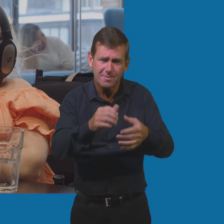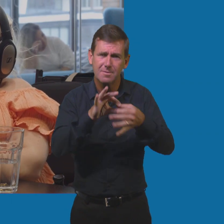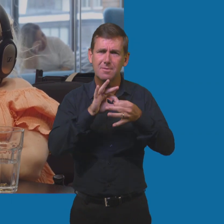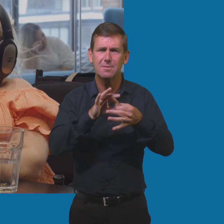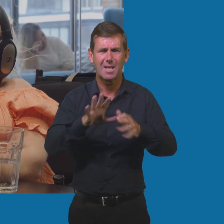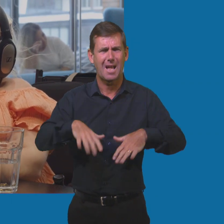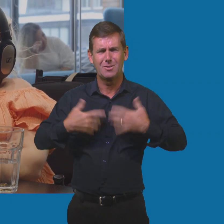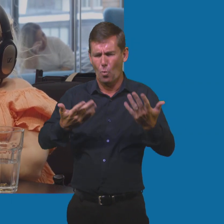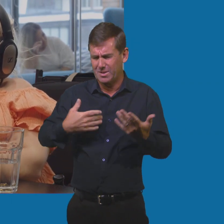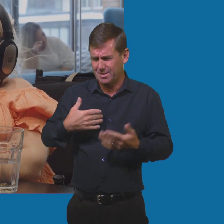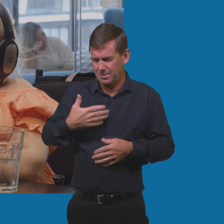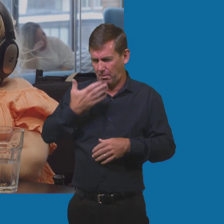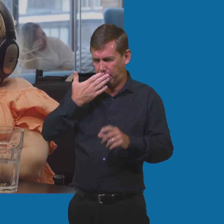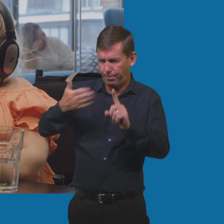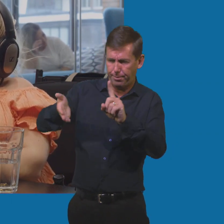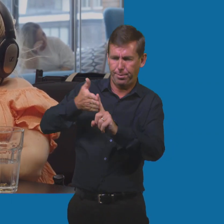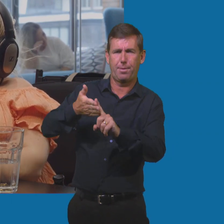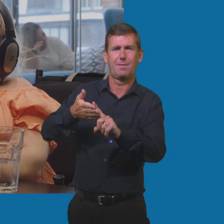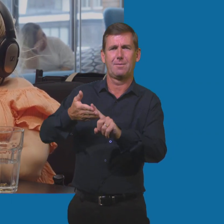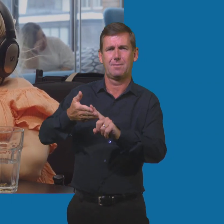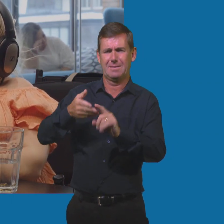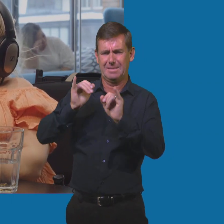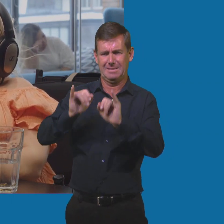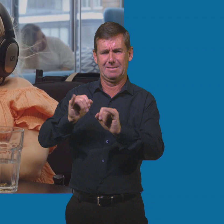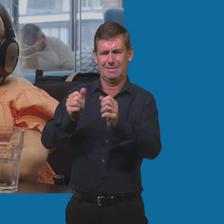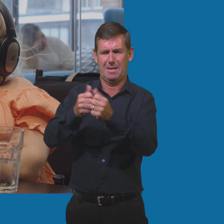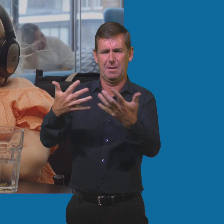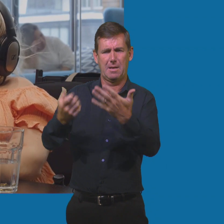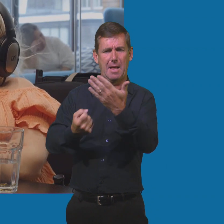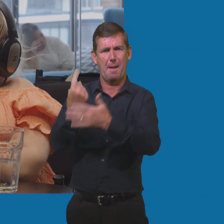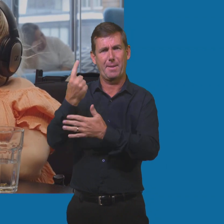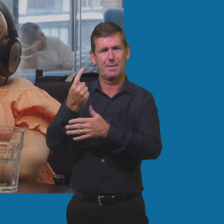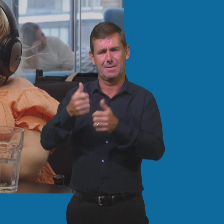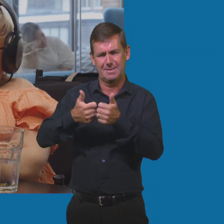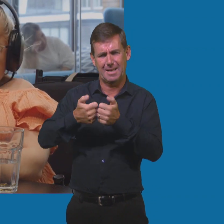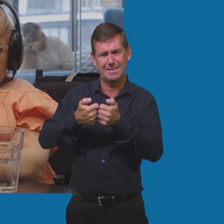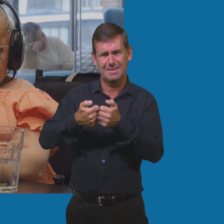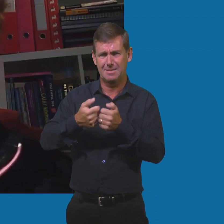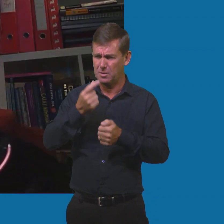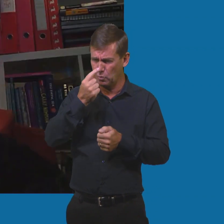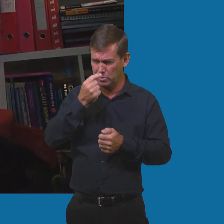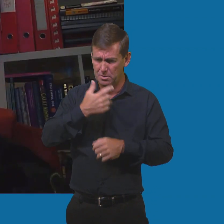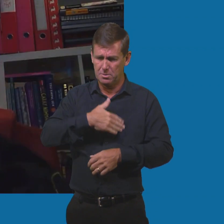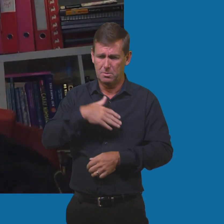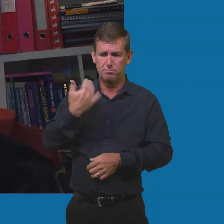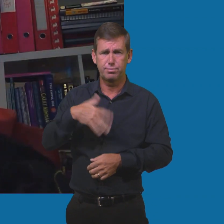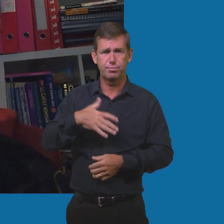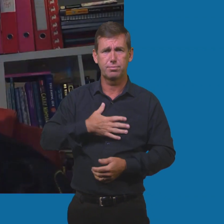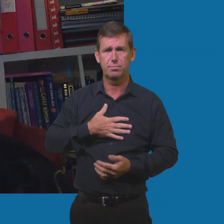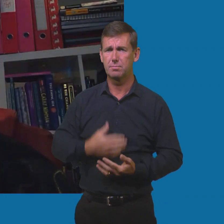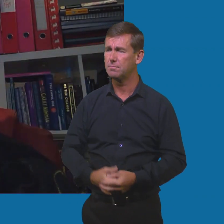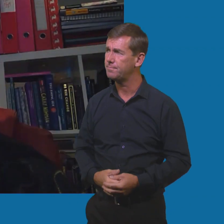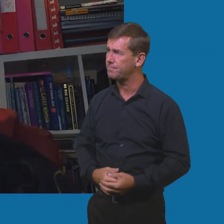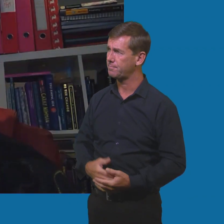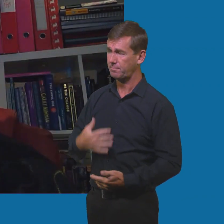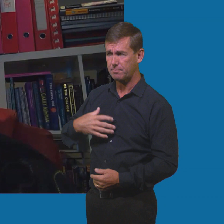harmful tropes and narratives play out in the dating world? Because they do have a significant impact. They definitely do. And I think it's a really good